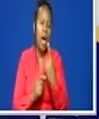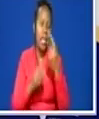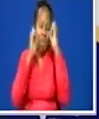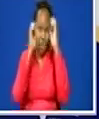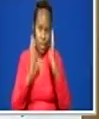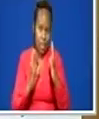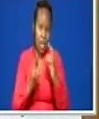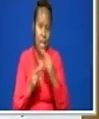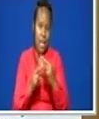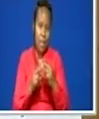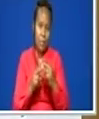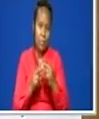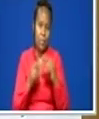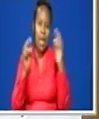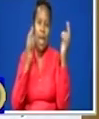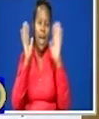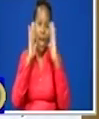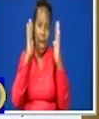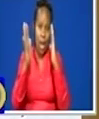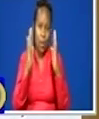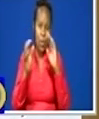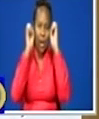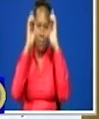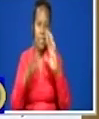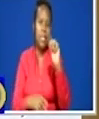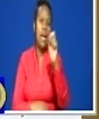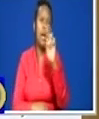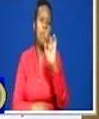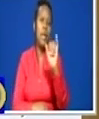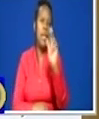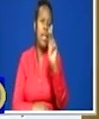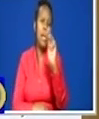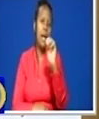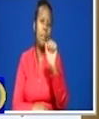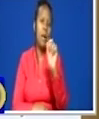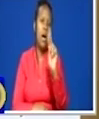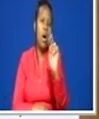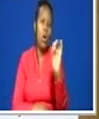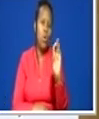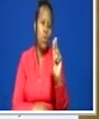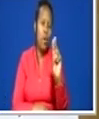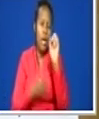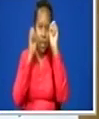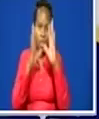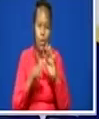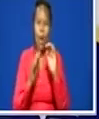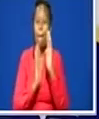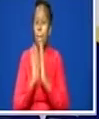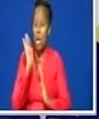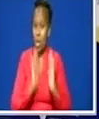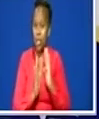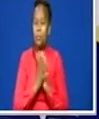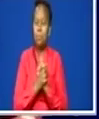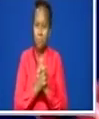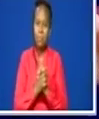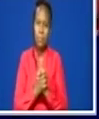Mwalimu. Hello, Lana. I am teacher Mary Kamau, a teacher of biology. Yes, exactly. It's